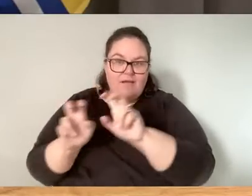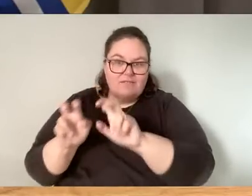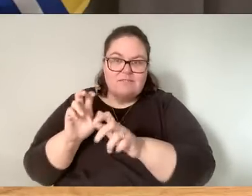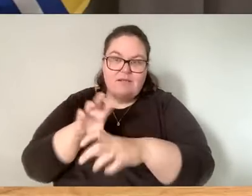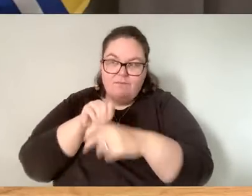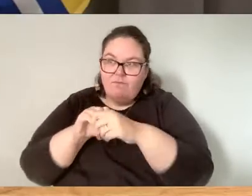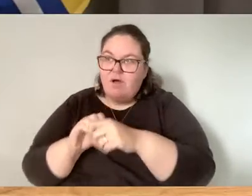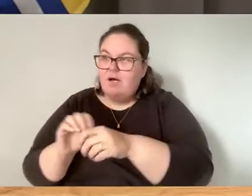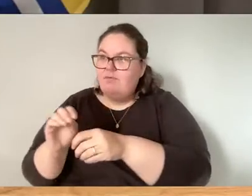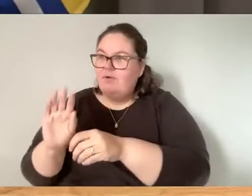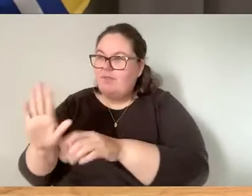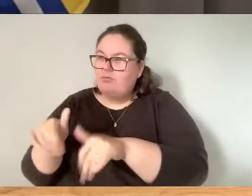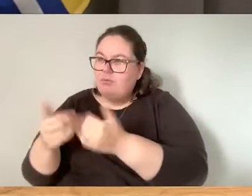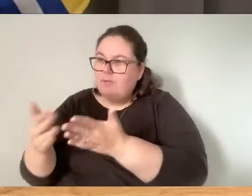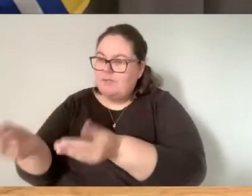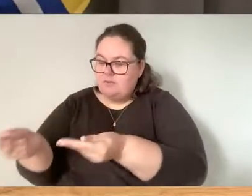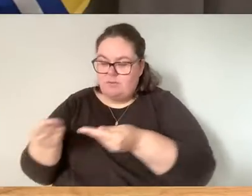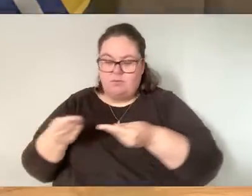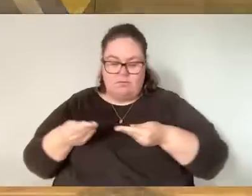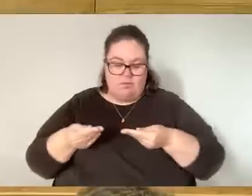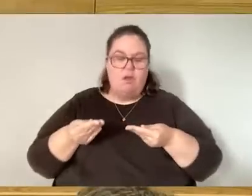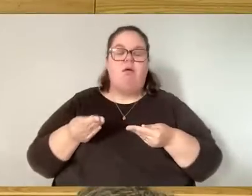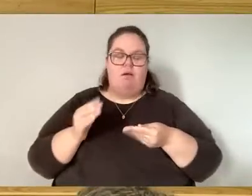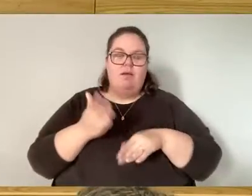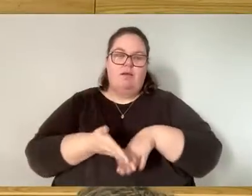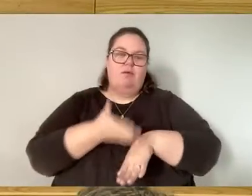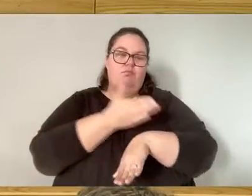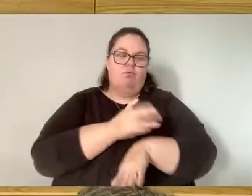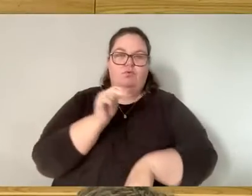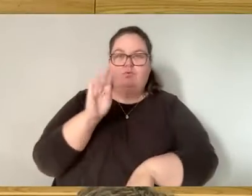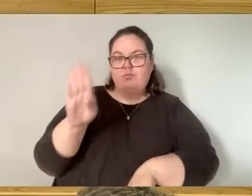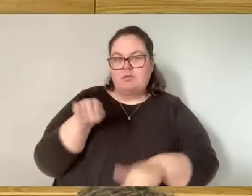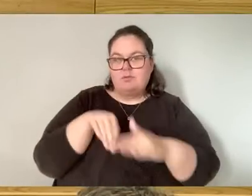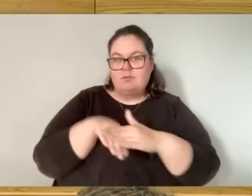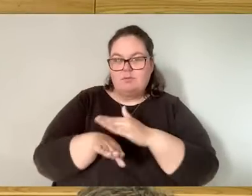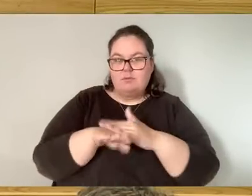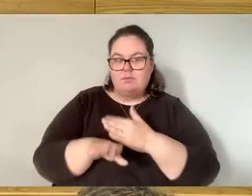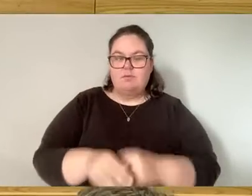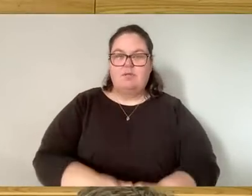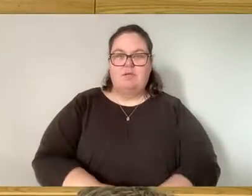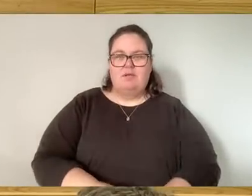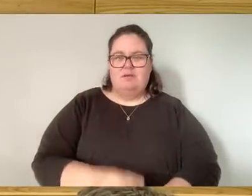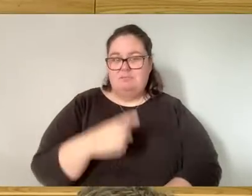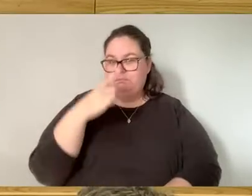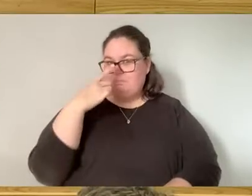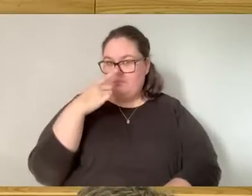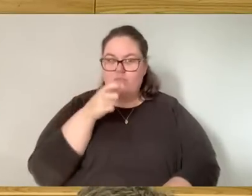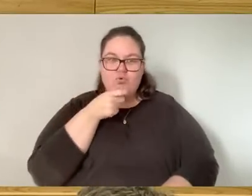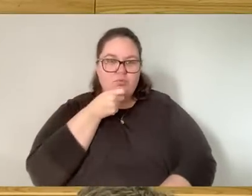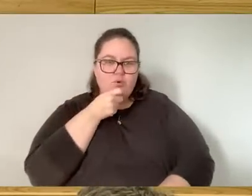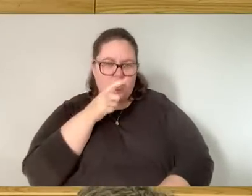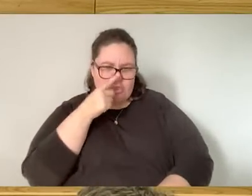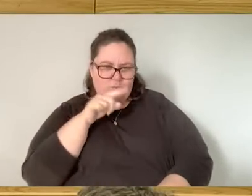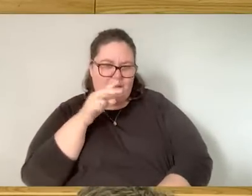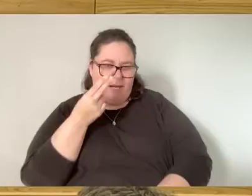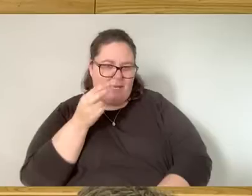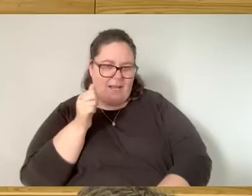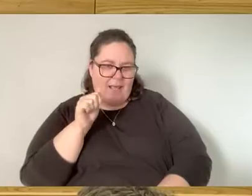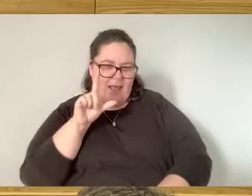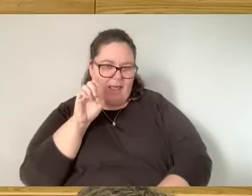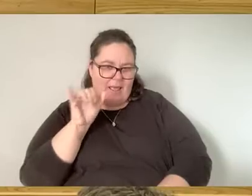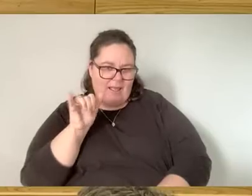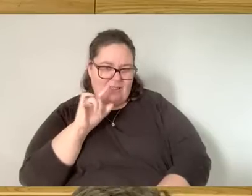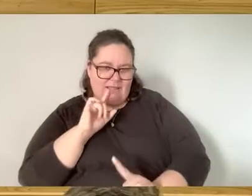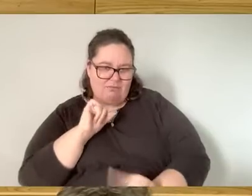improve accessibility in the province. Could I have Haley answer that question as well? I agree with the minister.